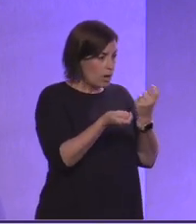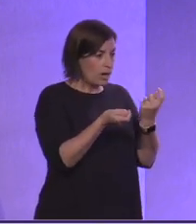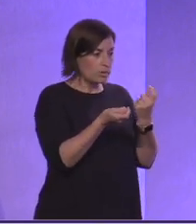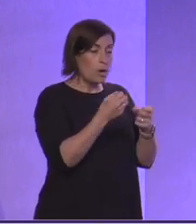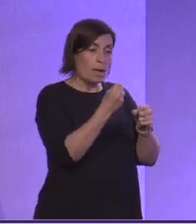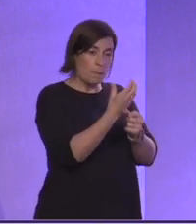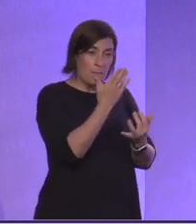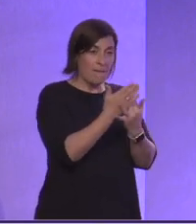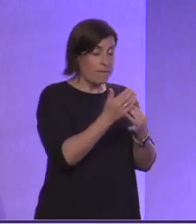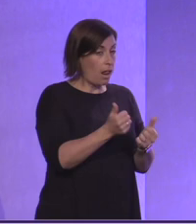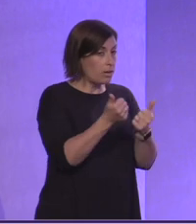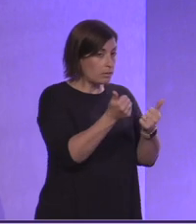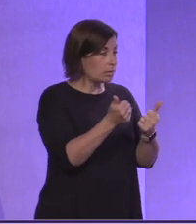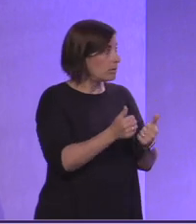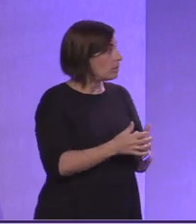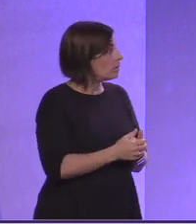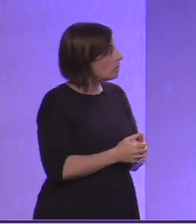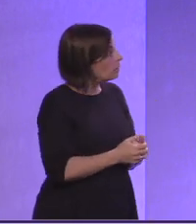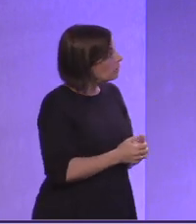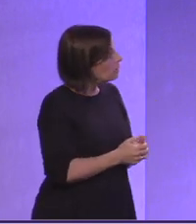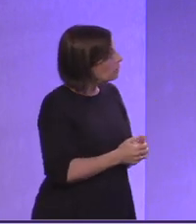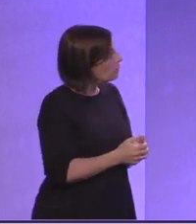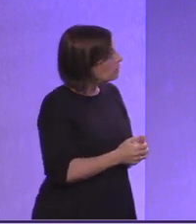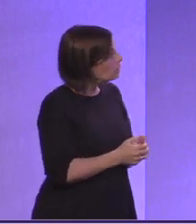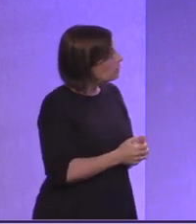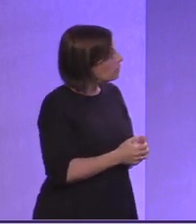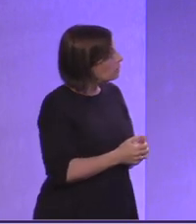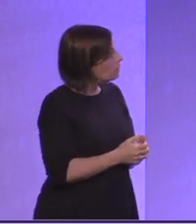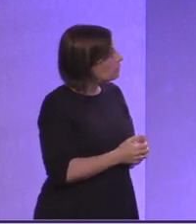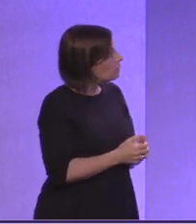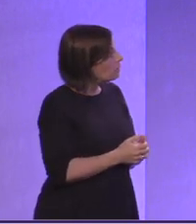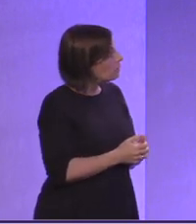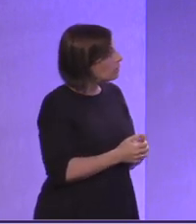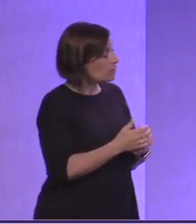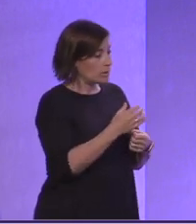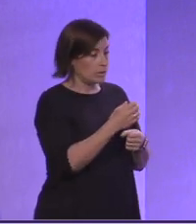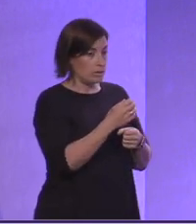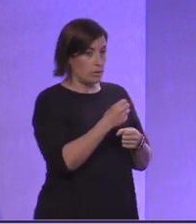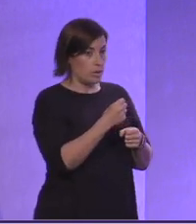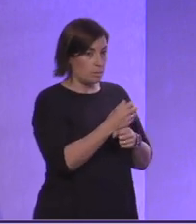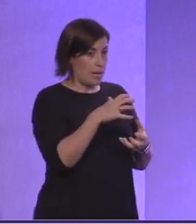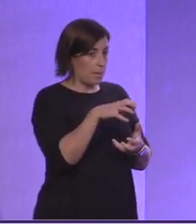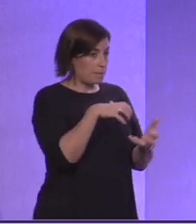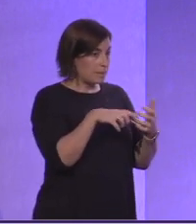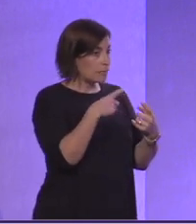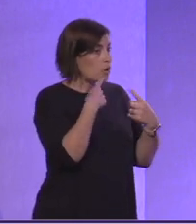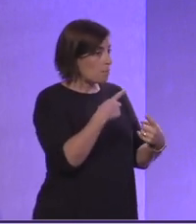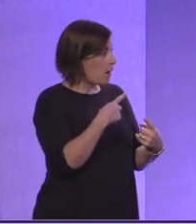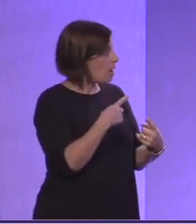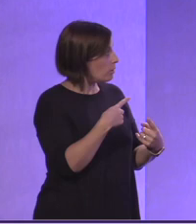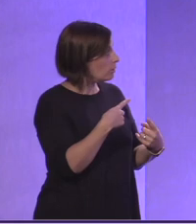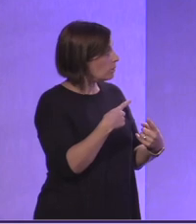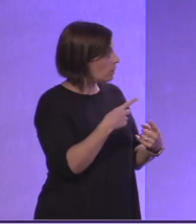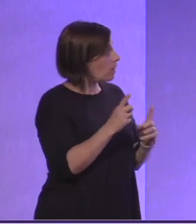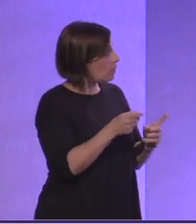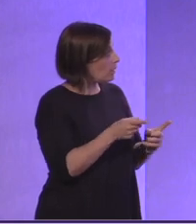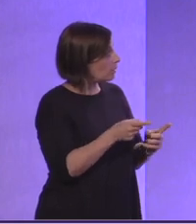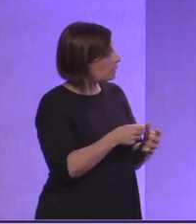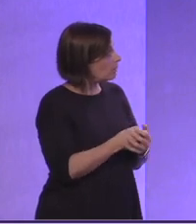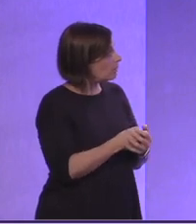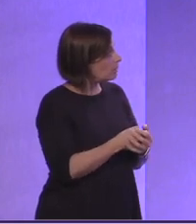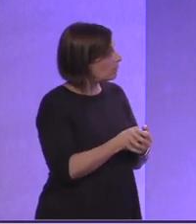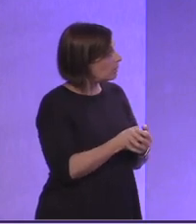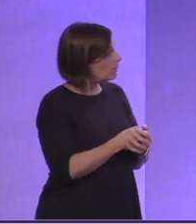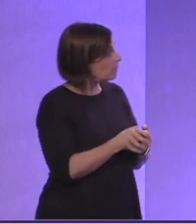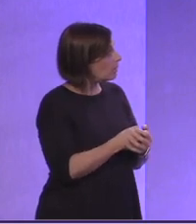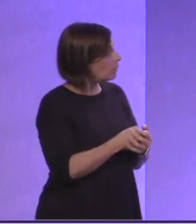makefiles are great. And here we just have like a makeup deps, and it runs our mix command of a running Elixir. What I would suggest is that I am a big System